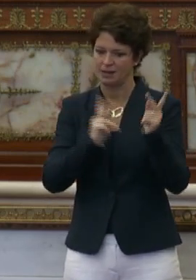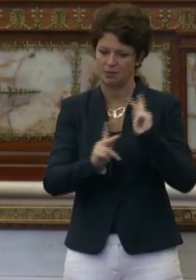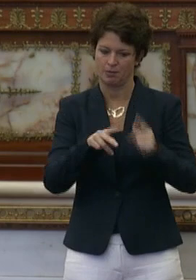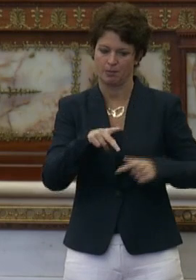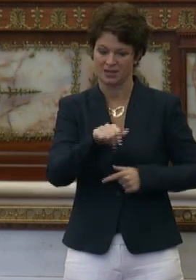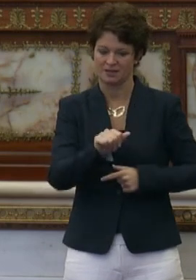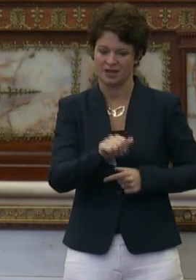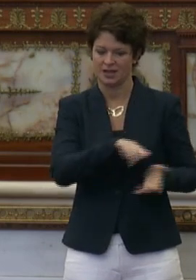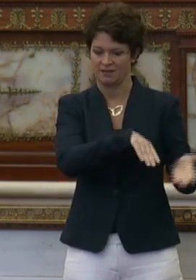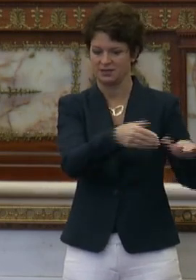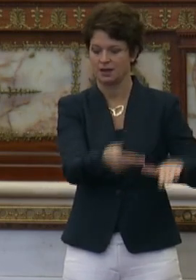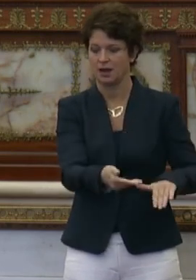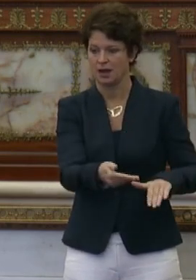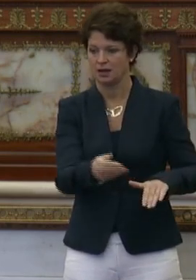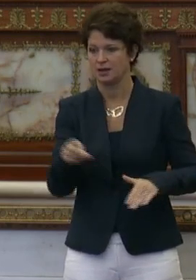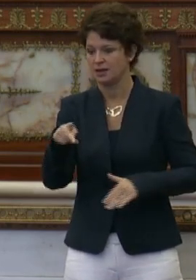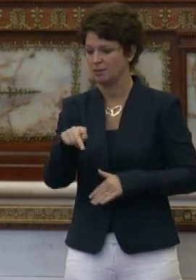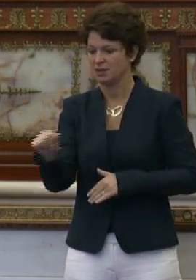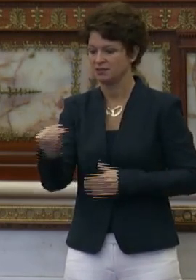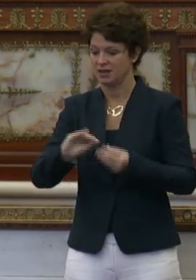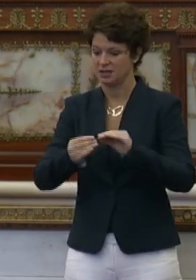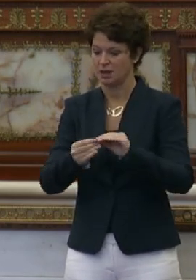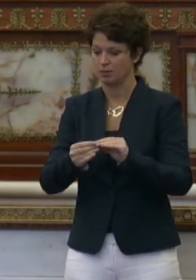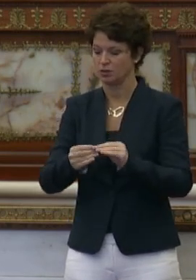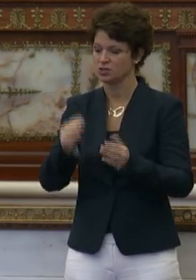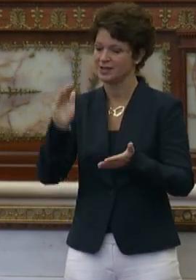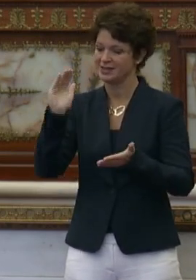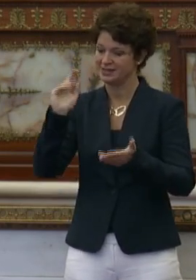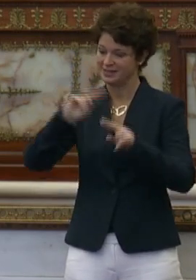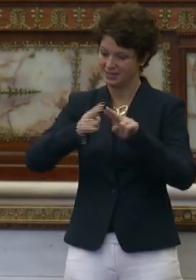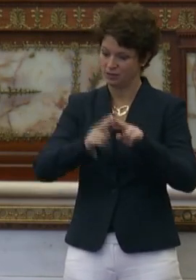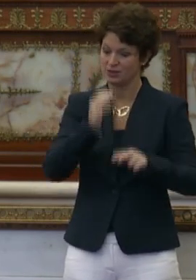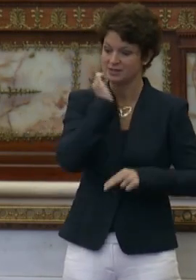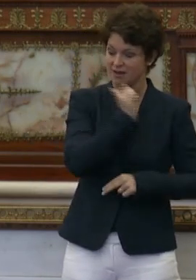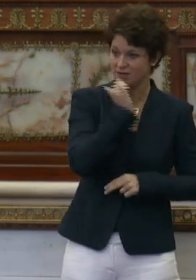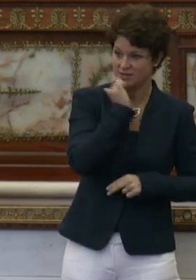Pennsylvanians. Although Pennsylvania's numbers are lower every day,